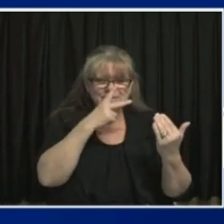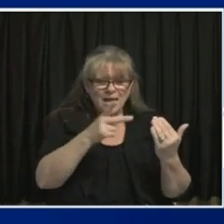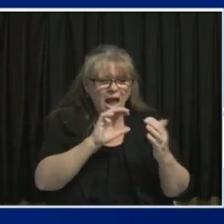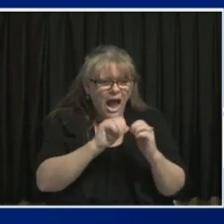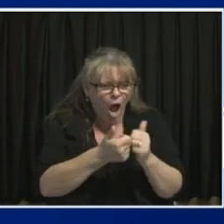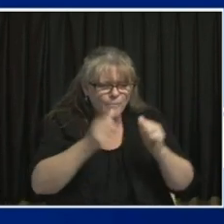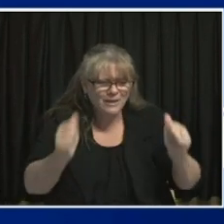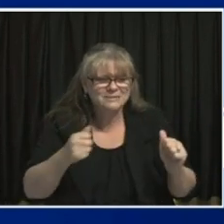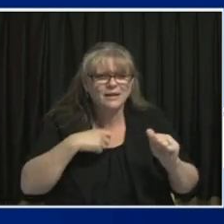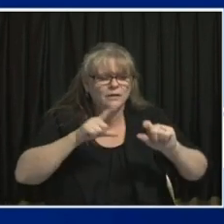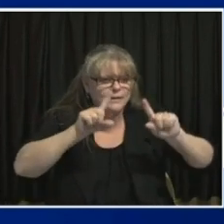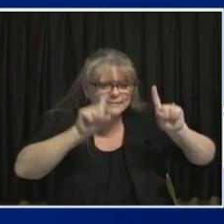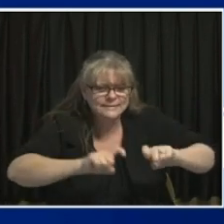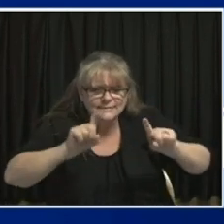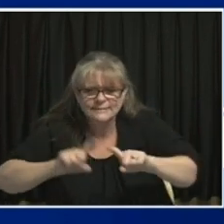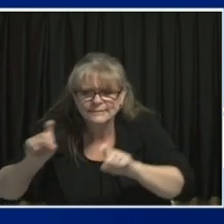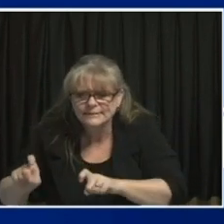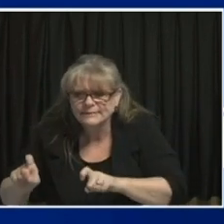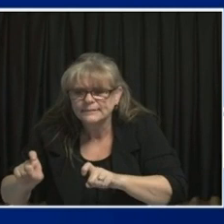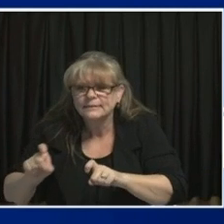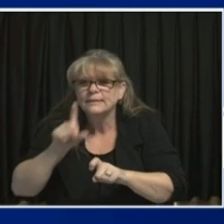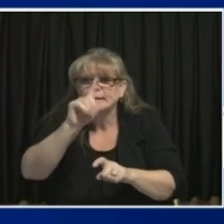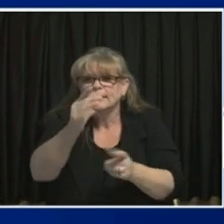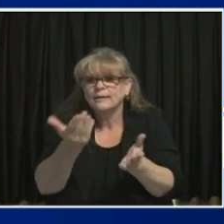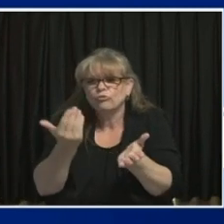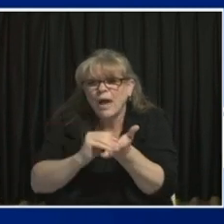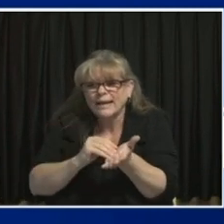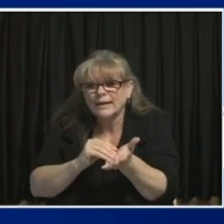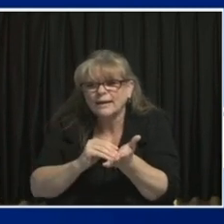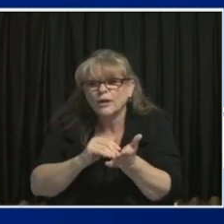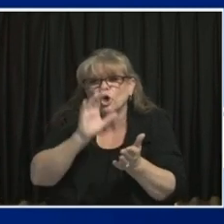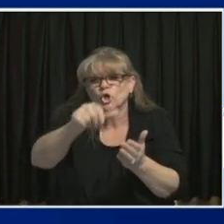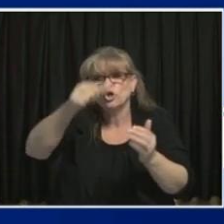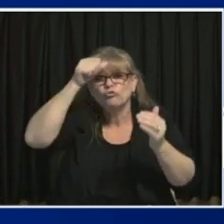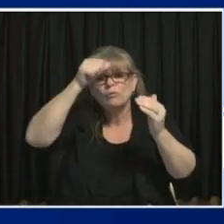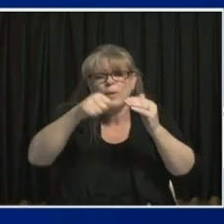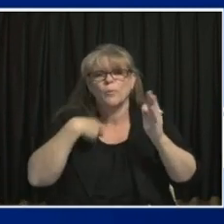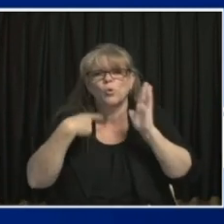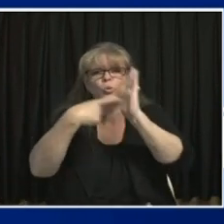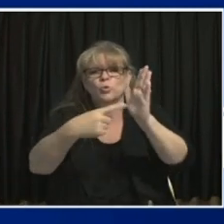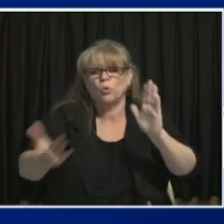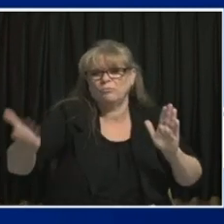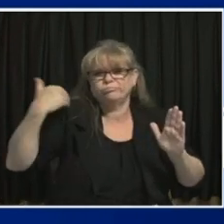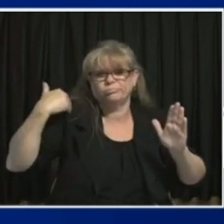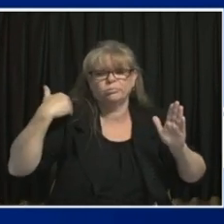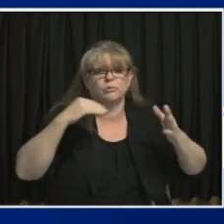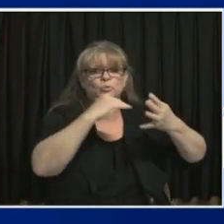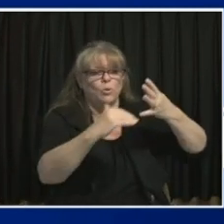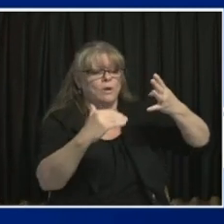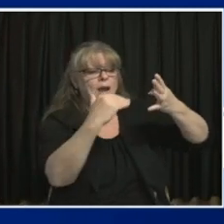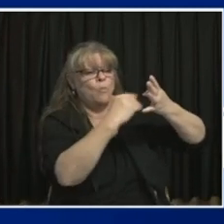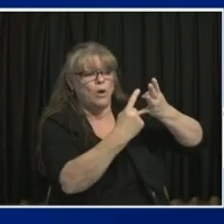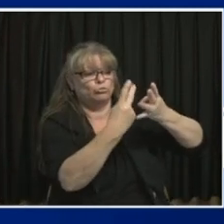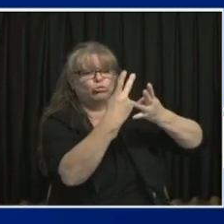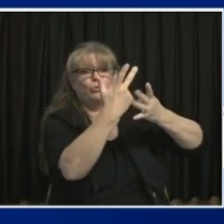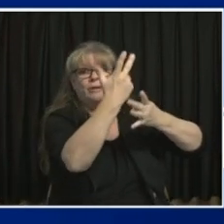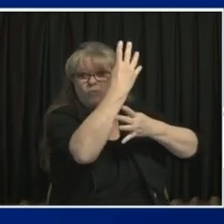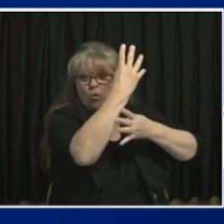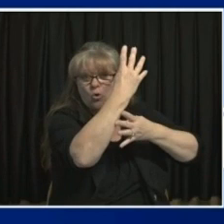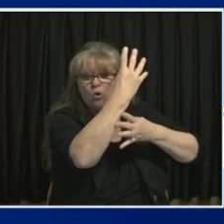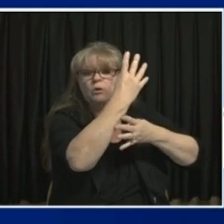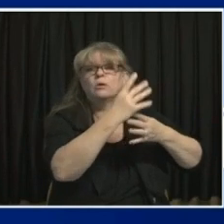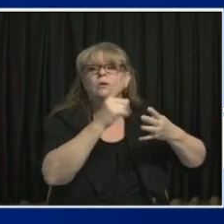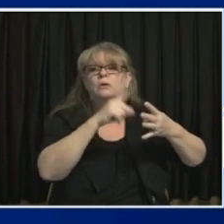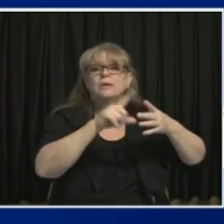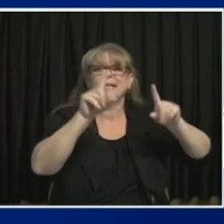4-tier model that we look at to see how well we're doing. Protecting the most vulnerable, testing and tracing, social distancing, and